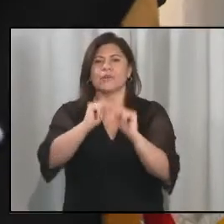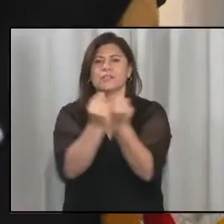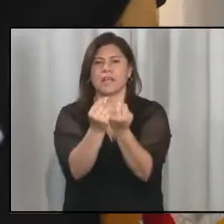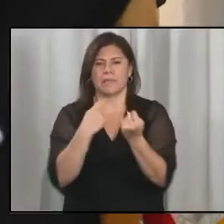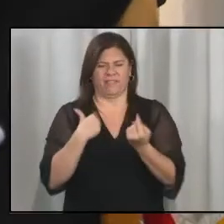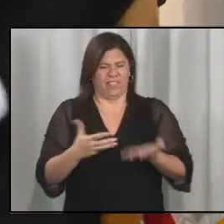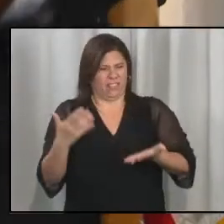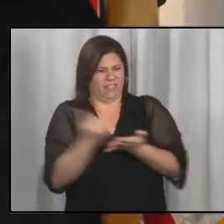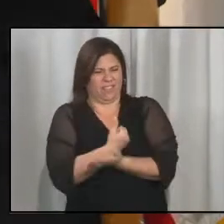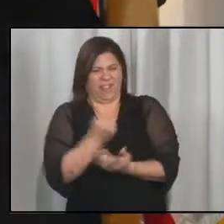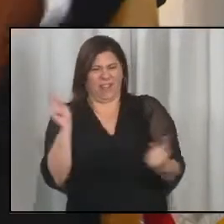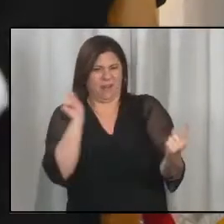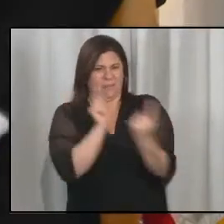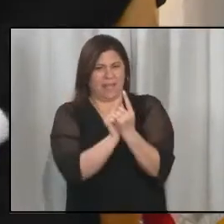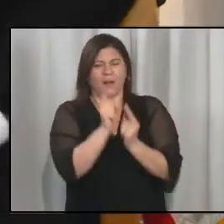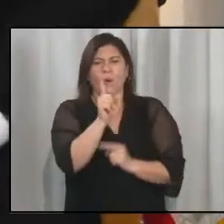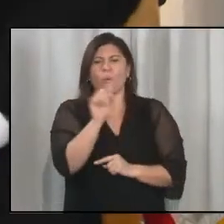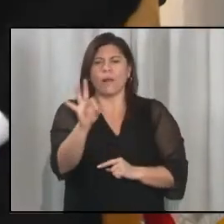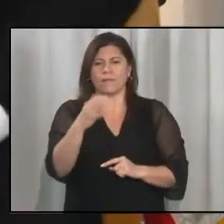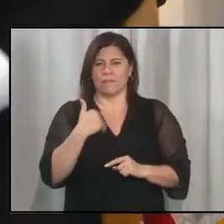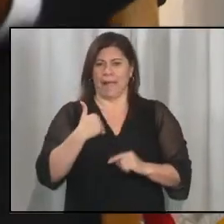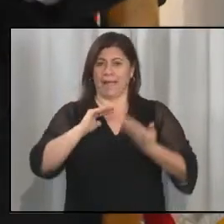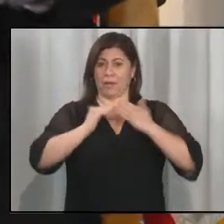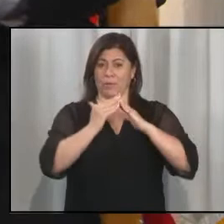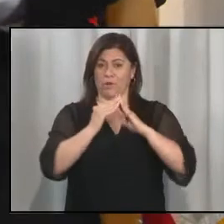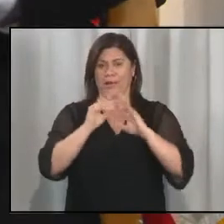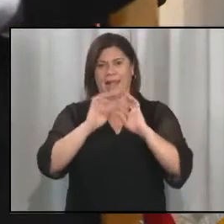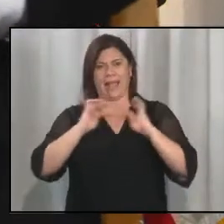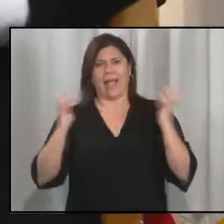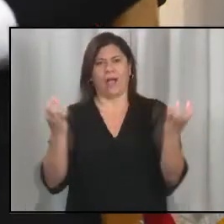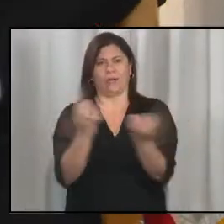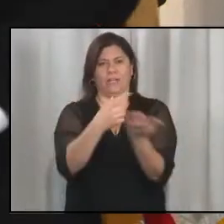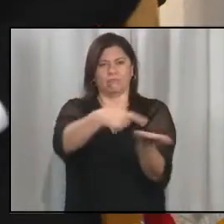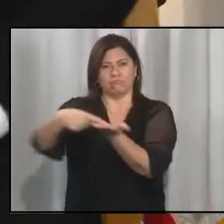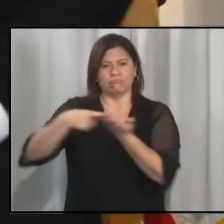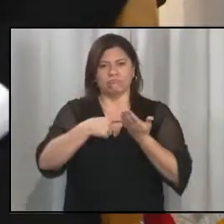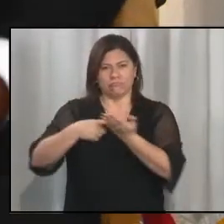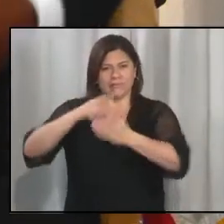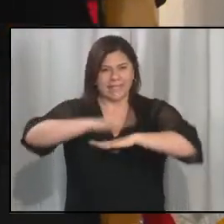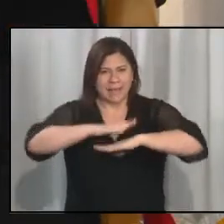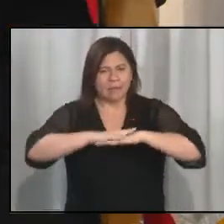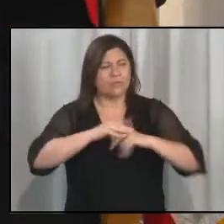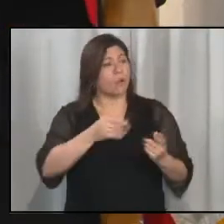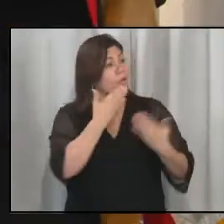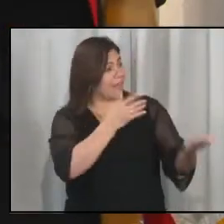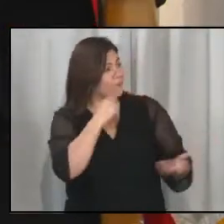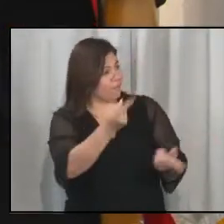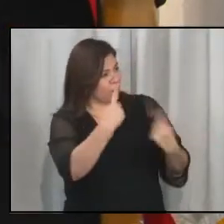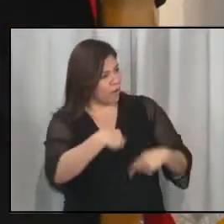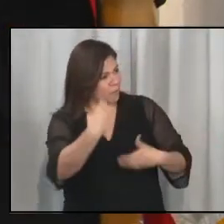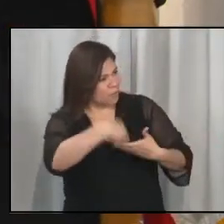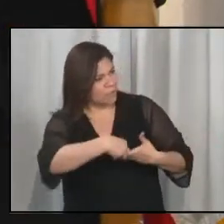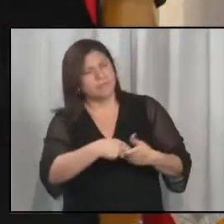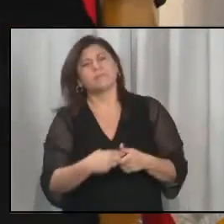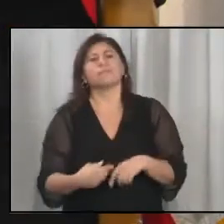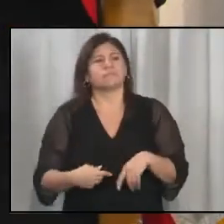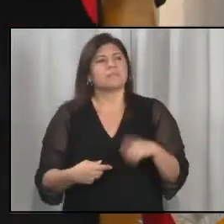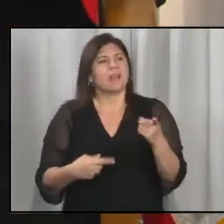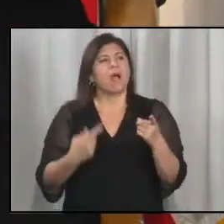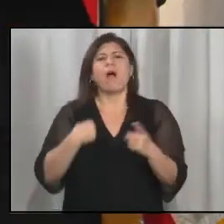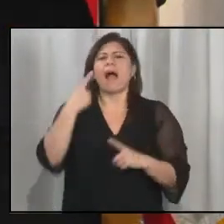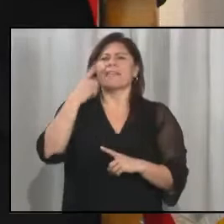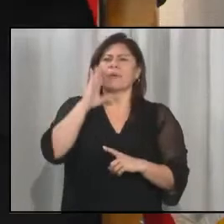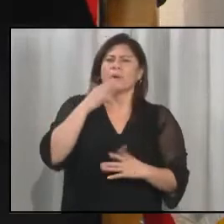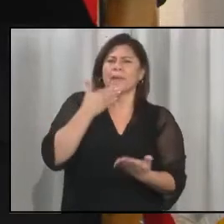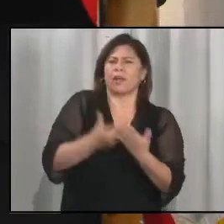Lucy at one of my community roundtables, who came out and joined us, and thanks for coming out and joining us. I thought it would be good if